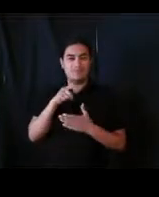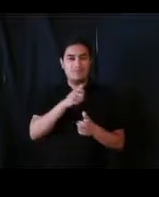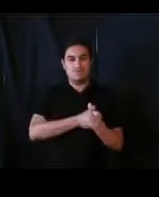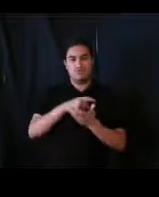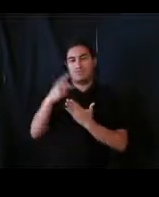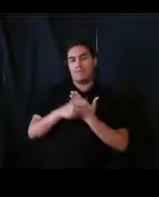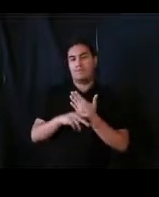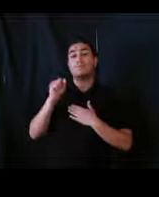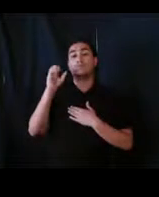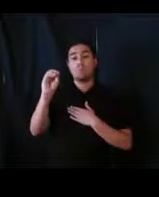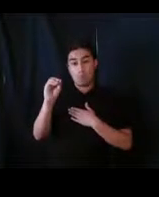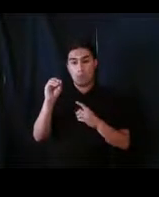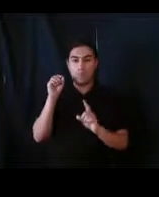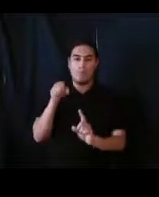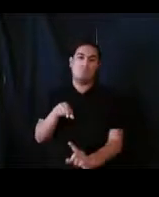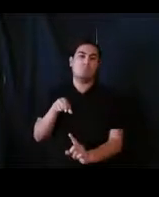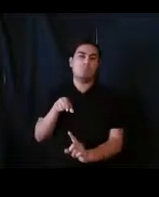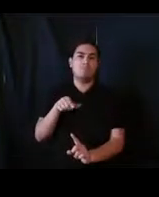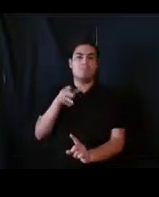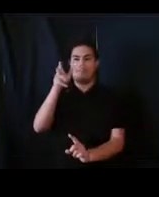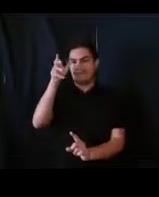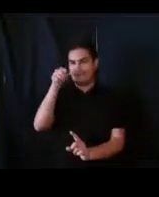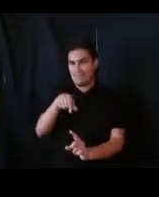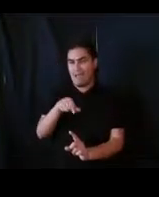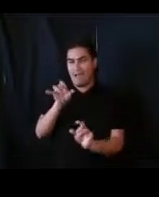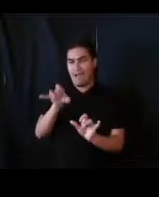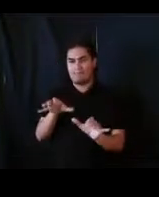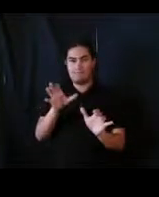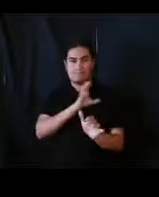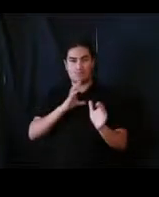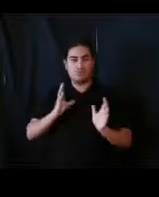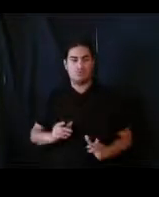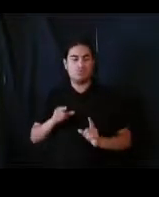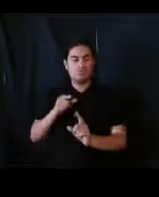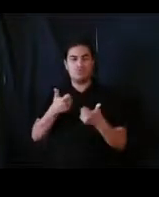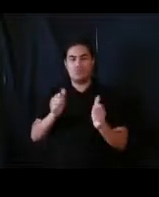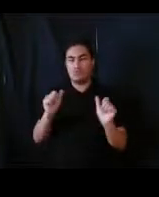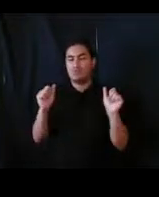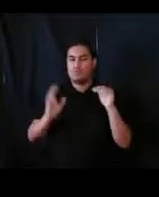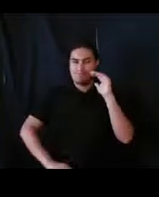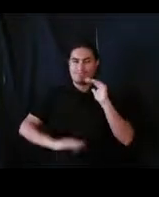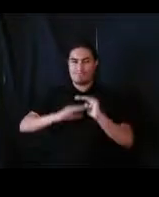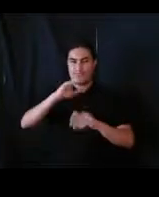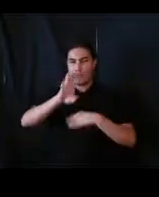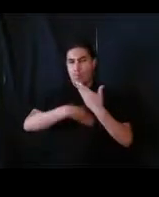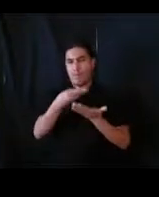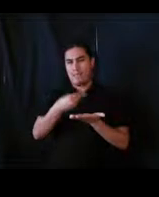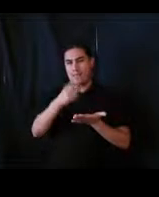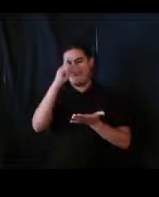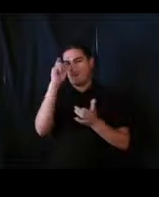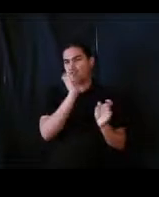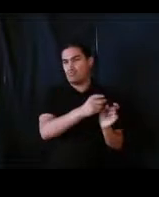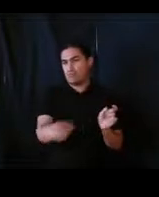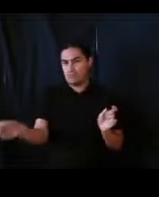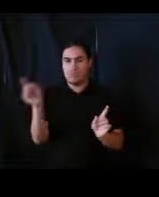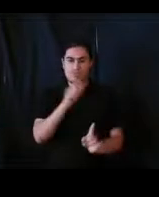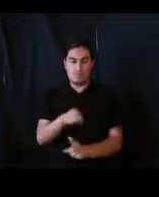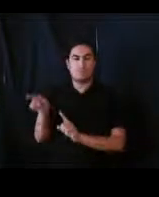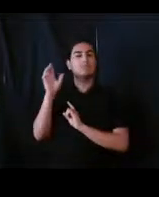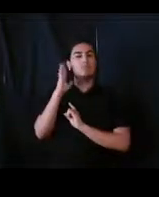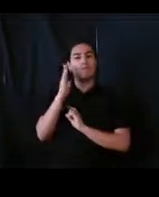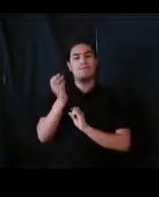trying to juggle all of those to maximize the amount of money that you can get in august redistribution so that's a quite the challenge and i know